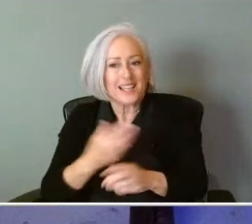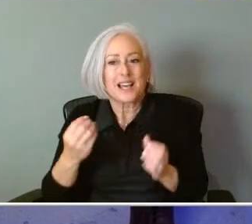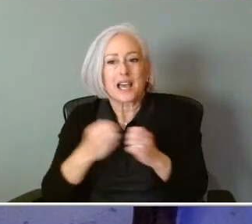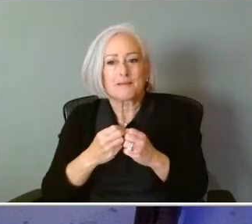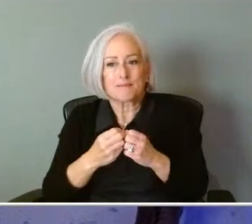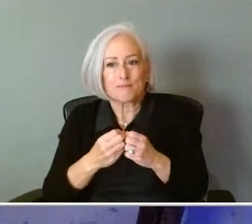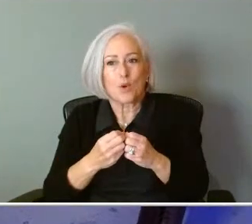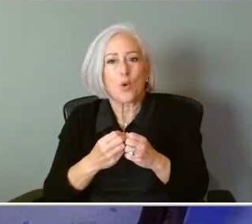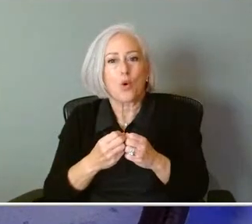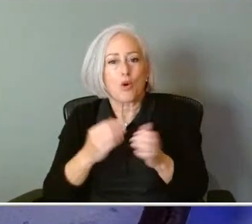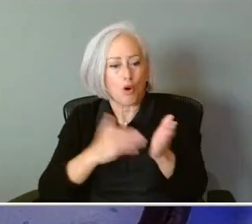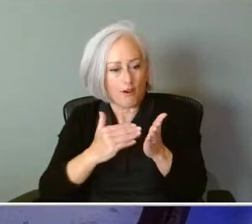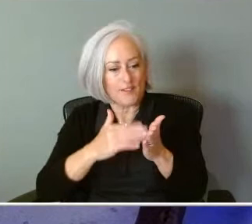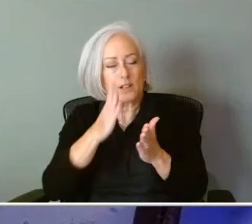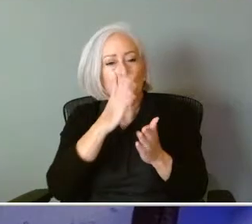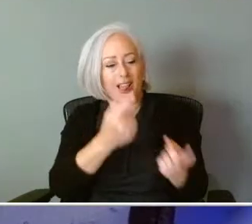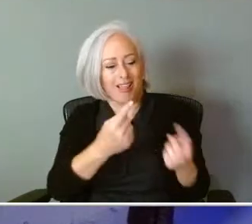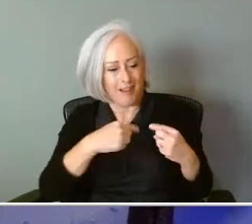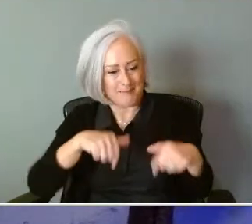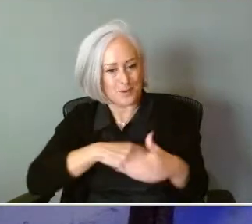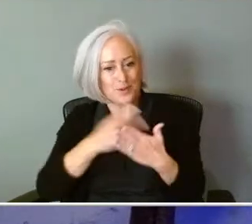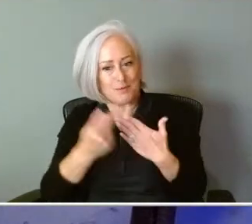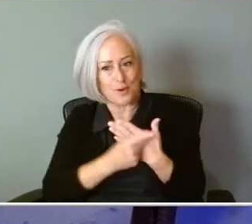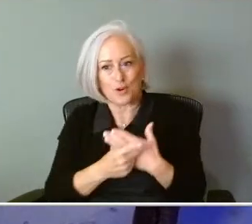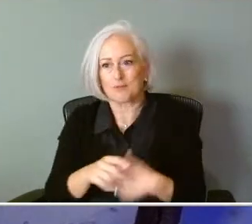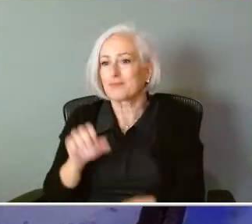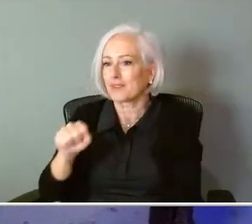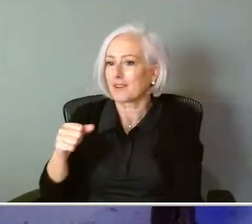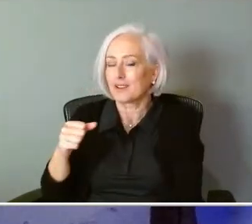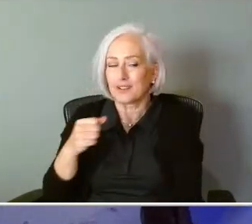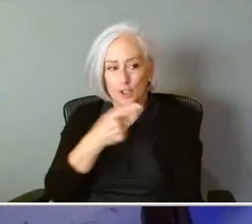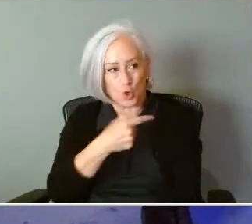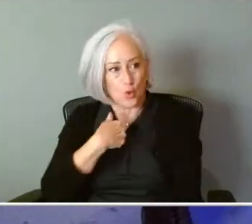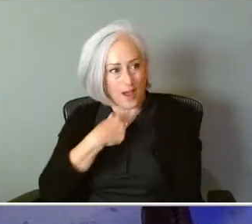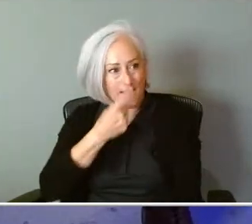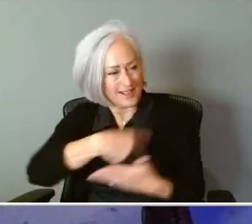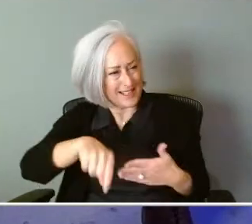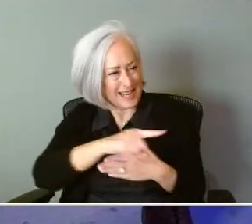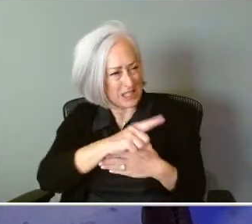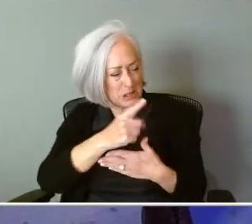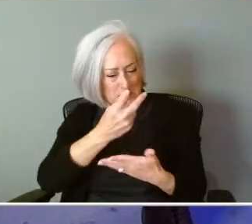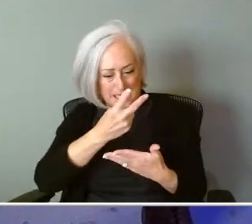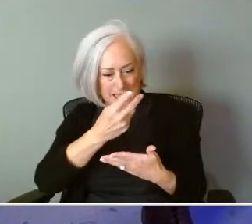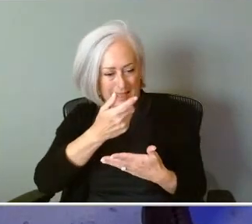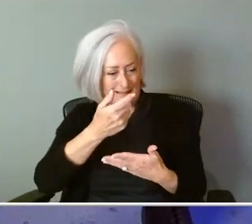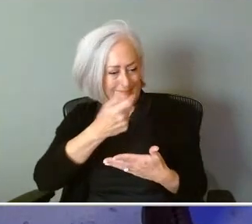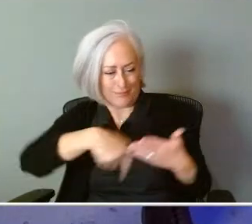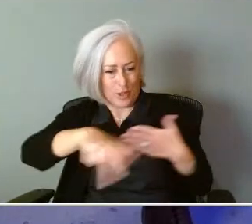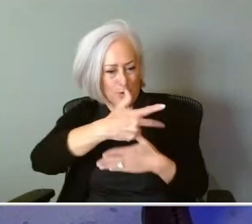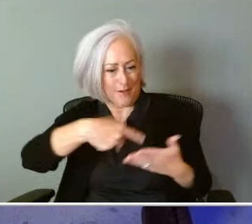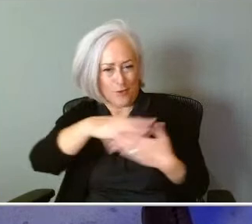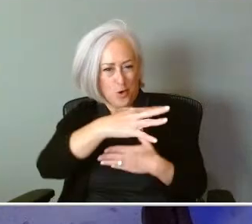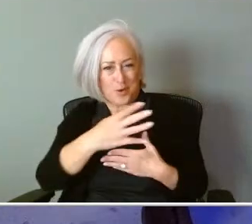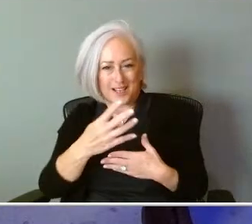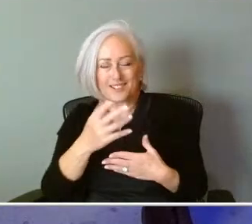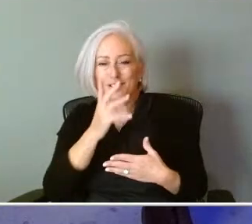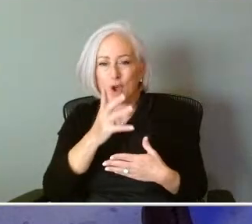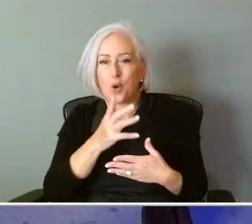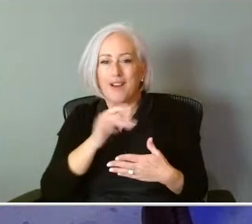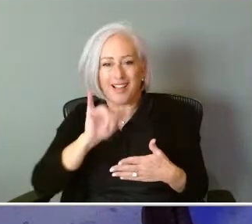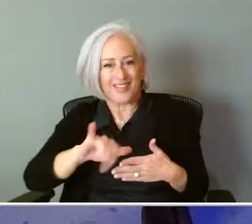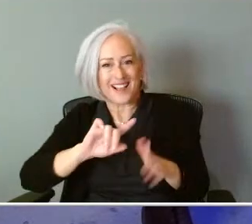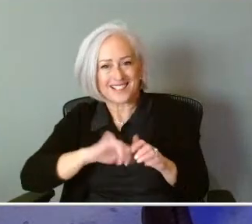program. I'm looking forward to that. I already have you booked next week and I think a couple weeks from now. So just, you know, hang tight. That's how you're going to start your day, right here with